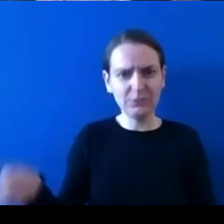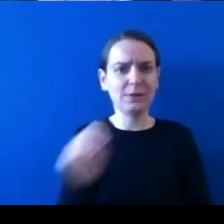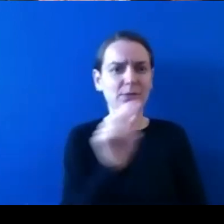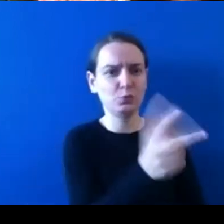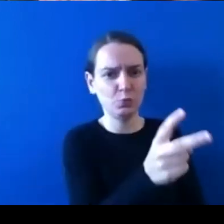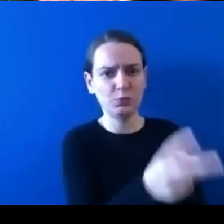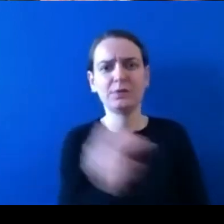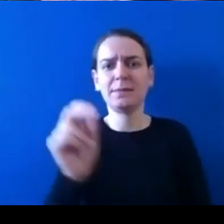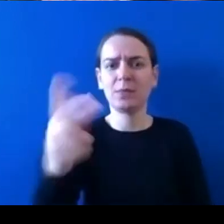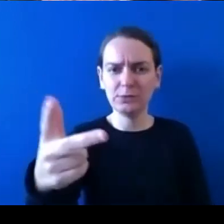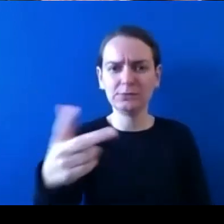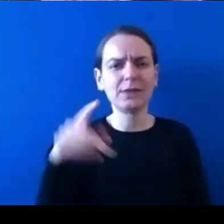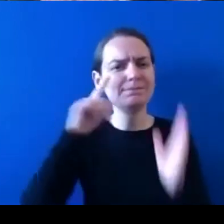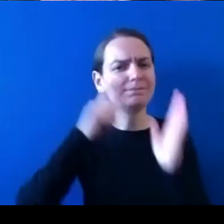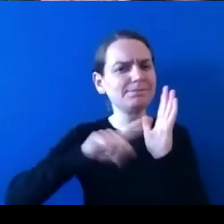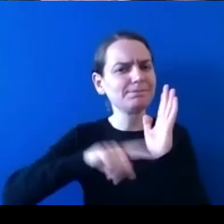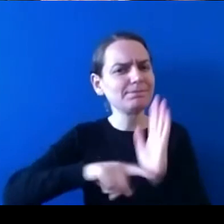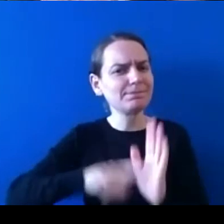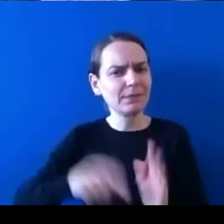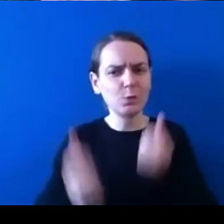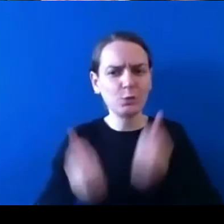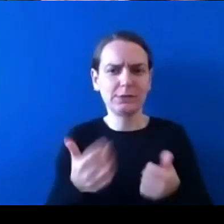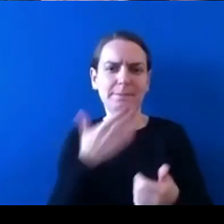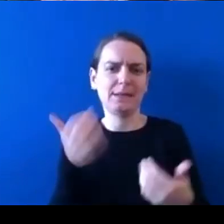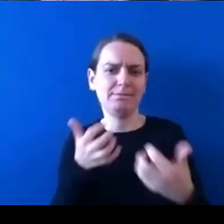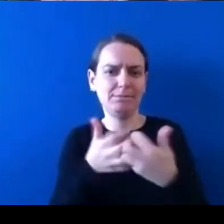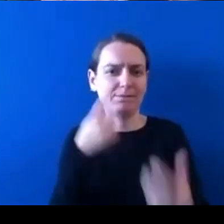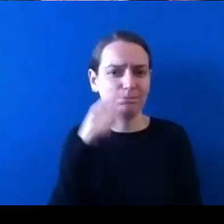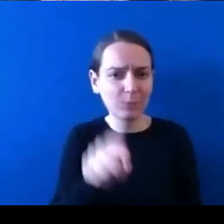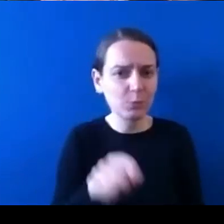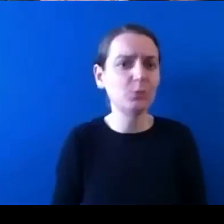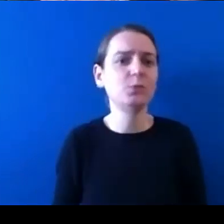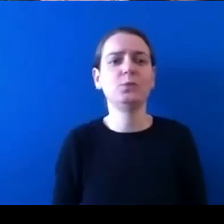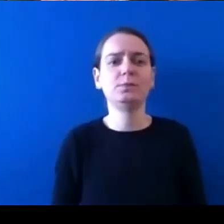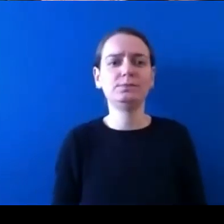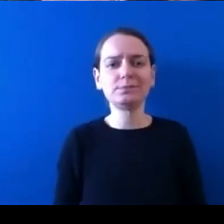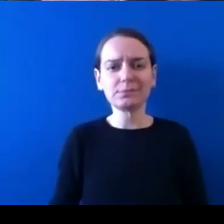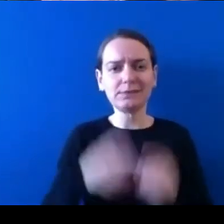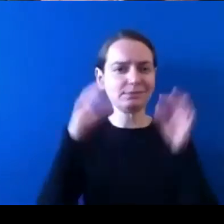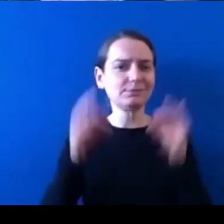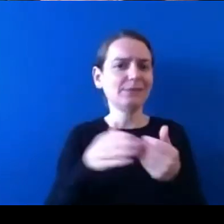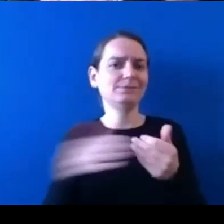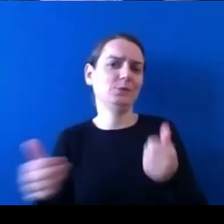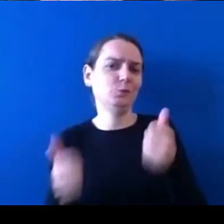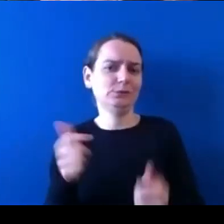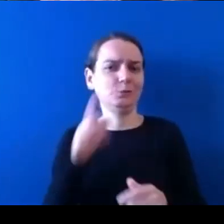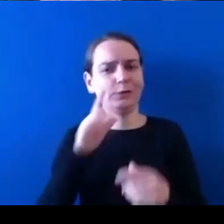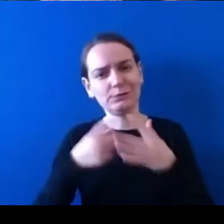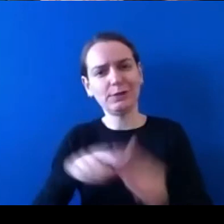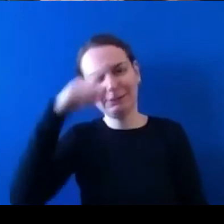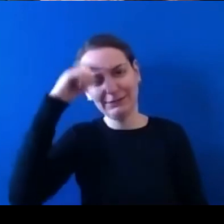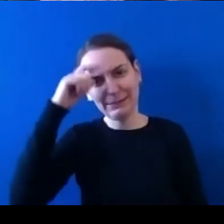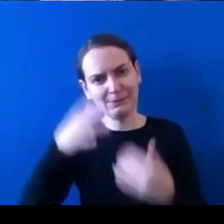So handouts with this presentation can be mailed to you. You can email me